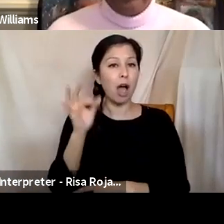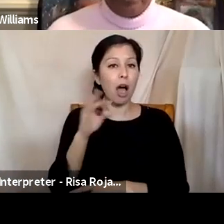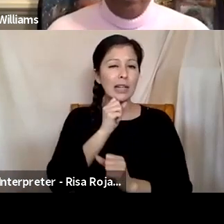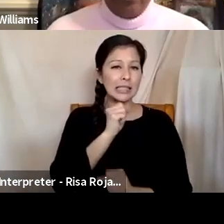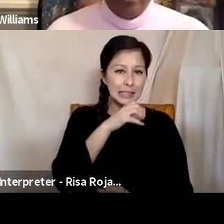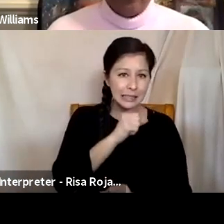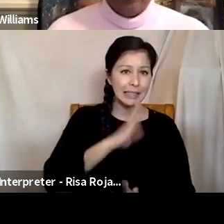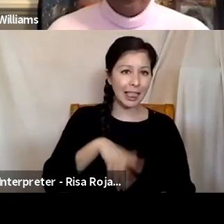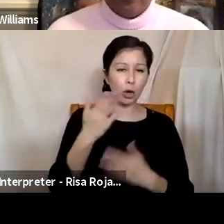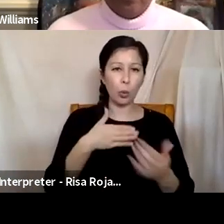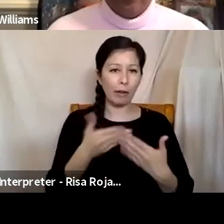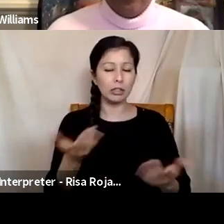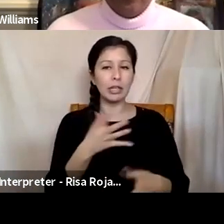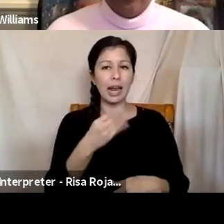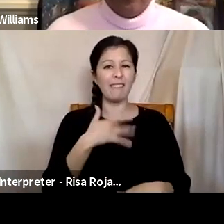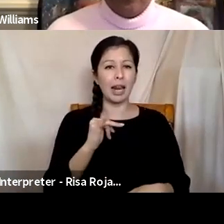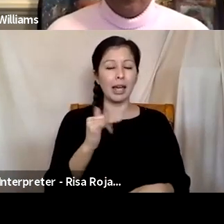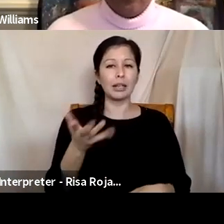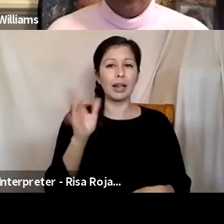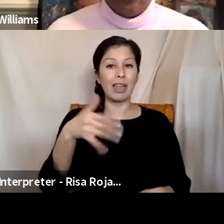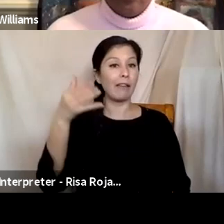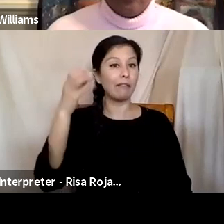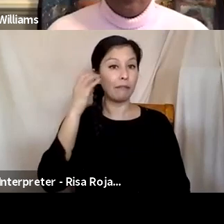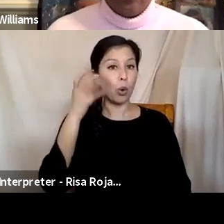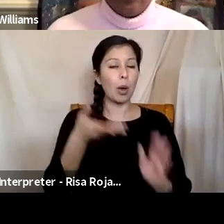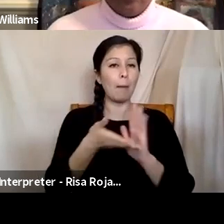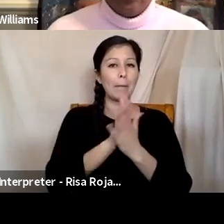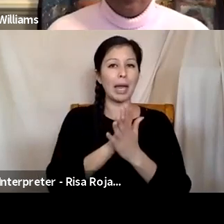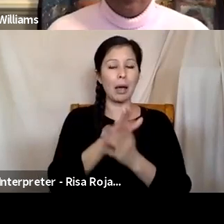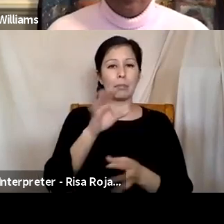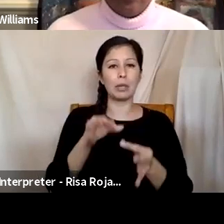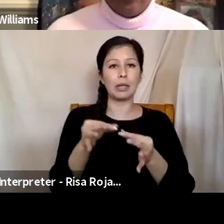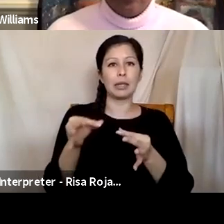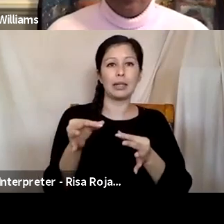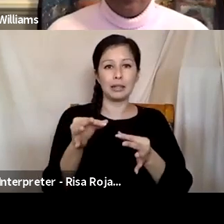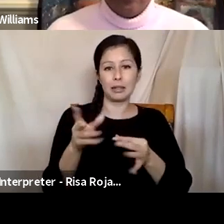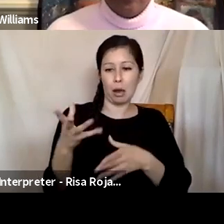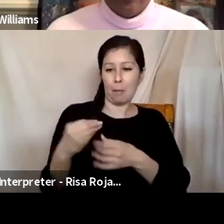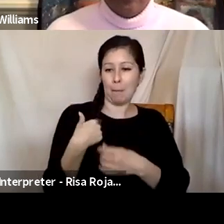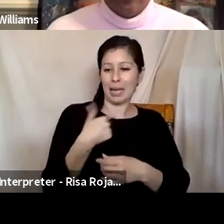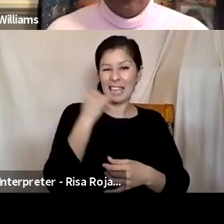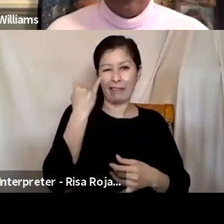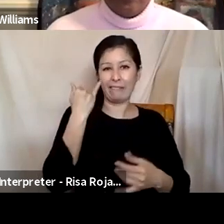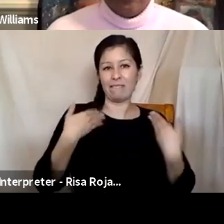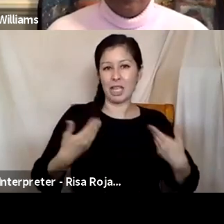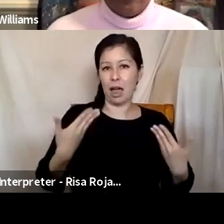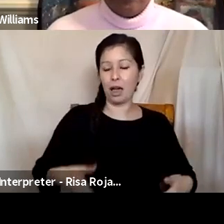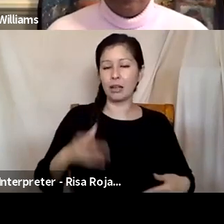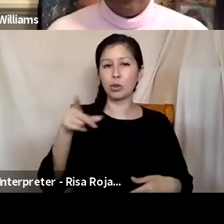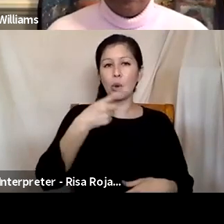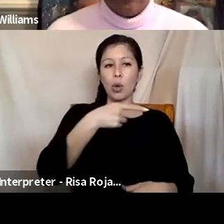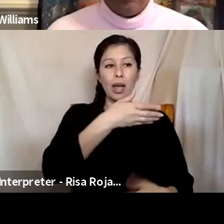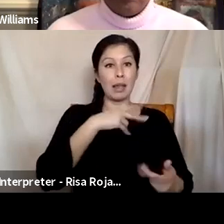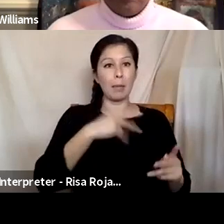whatever. And I feel like the phone has become an extension of young people. So they know